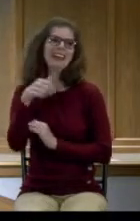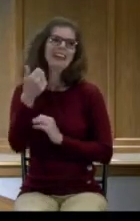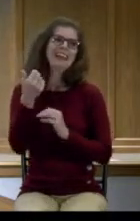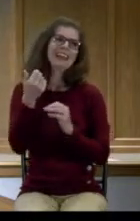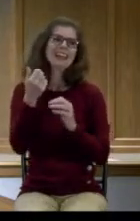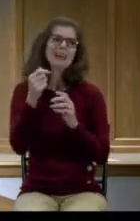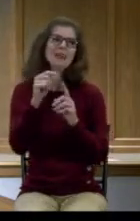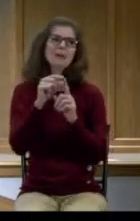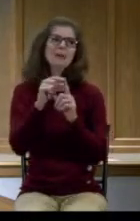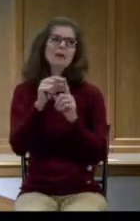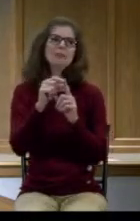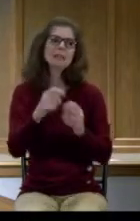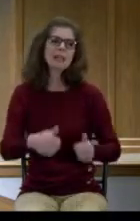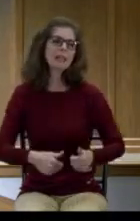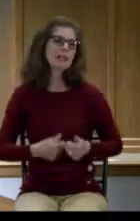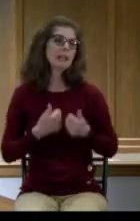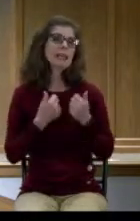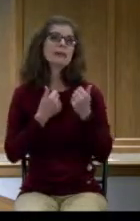live the kind of life